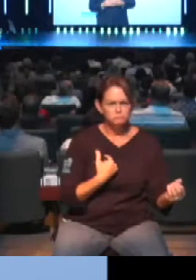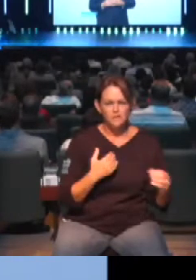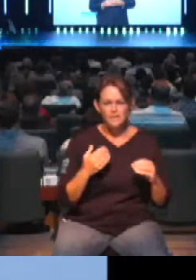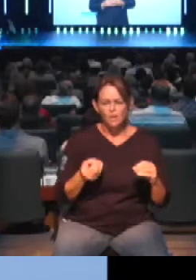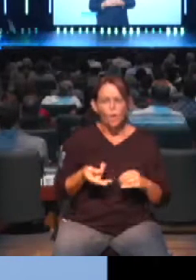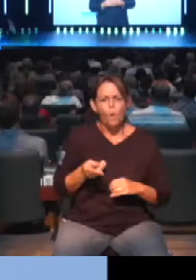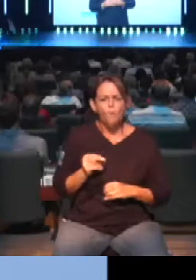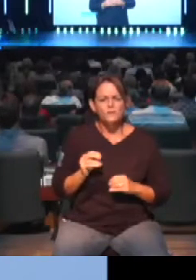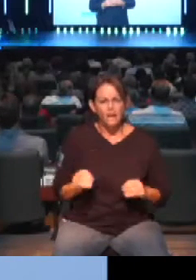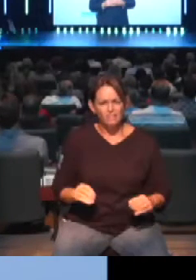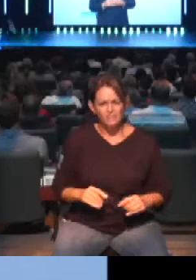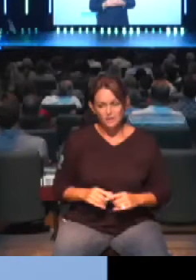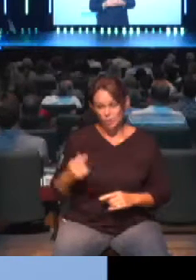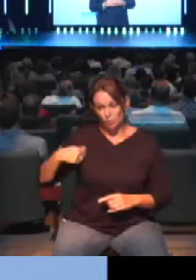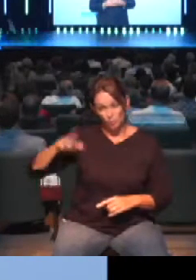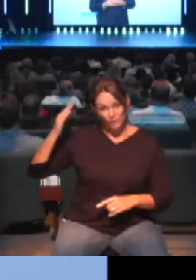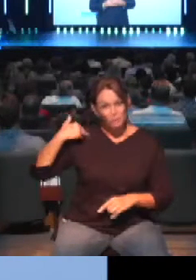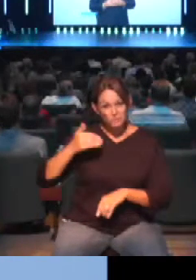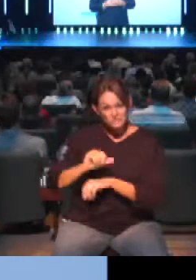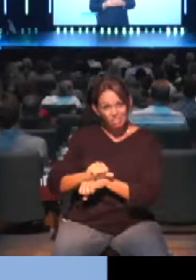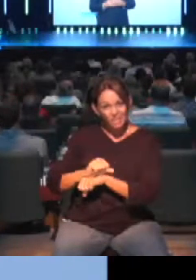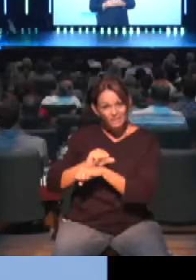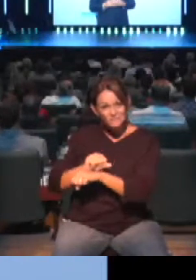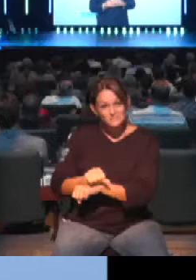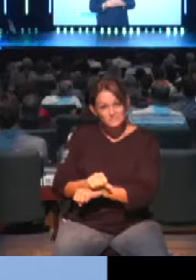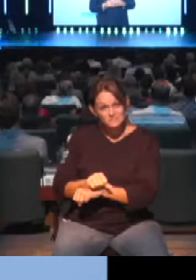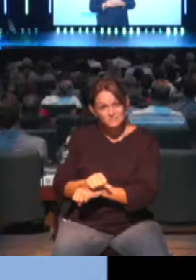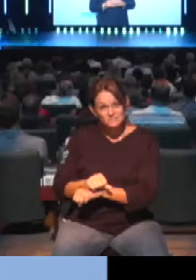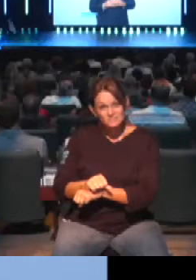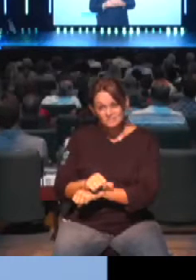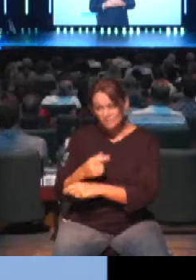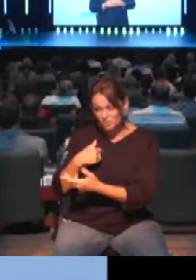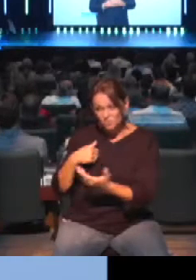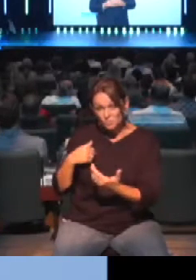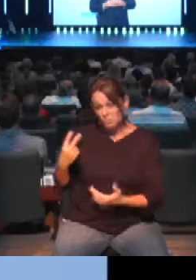Son, I'm sorry to tell you this, but we were slaves.